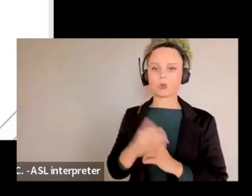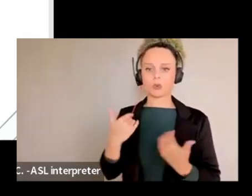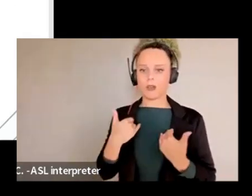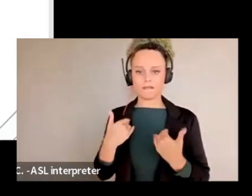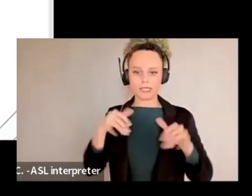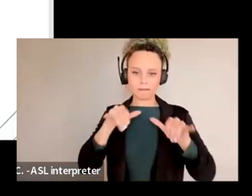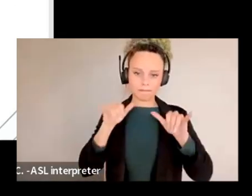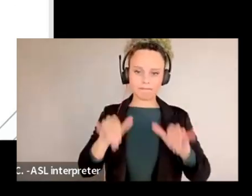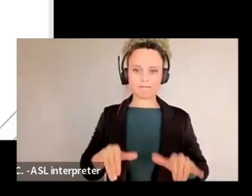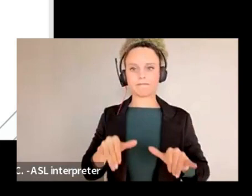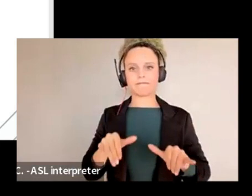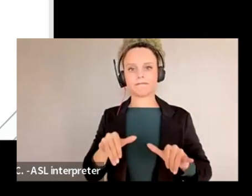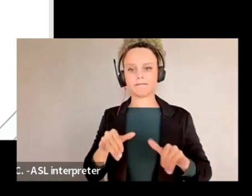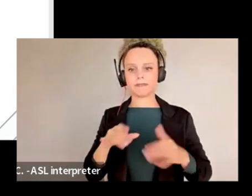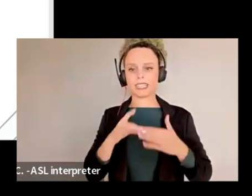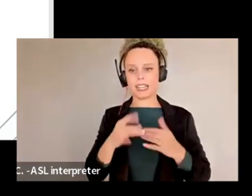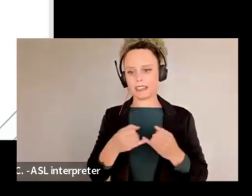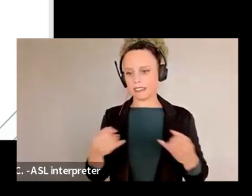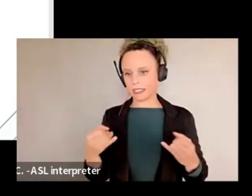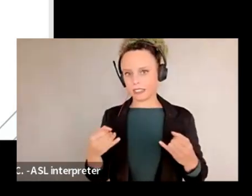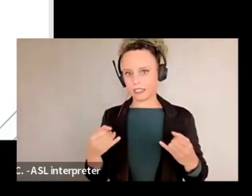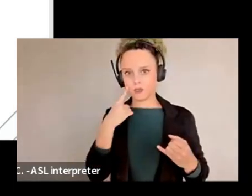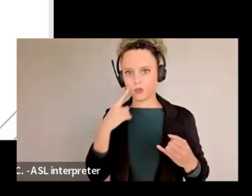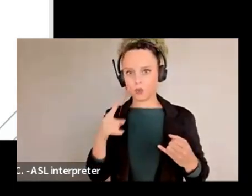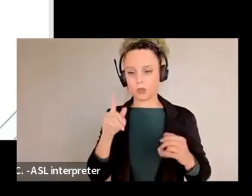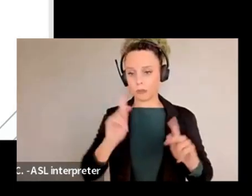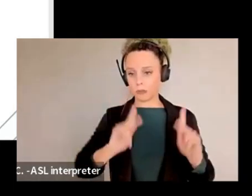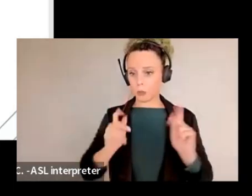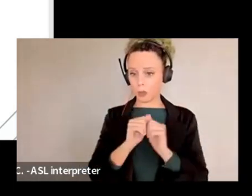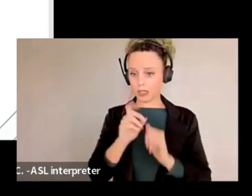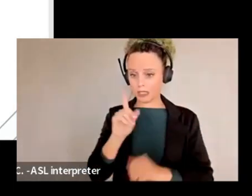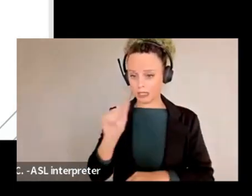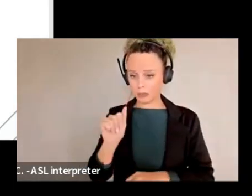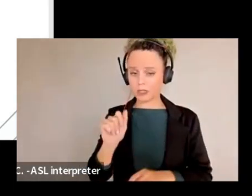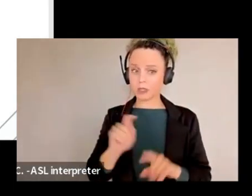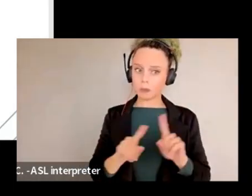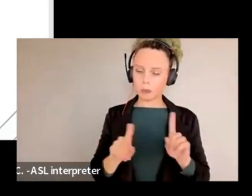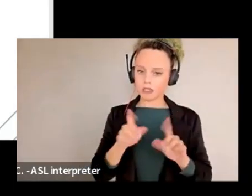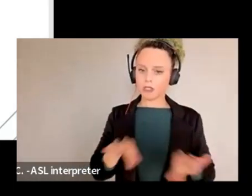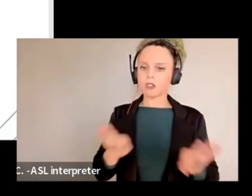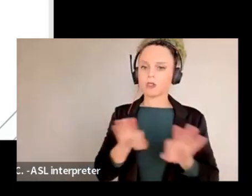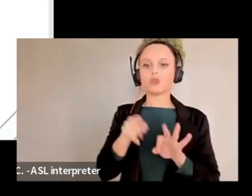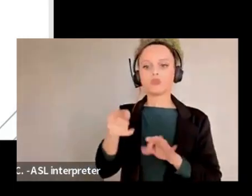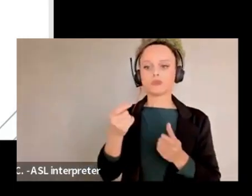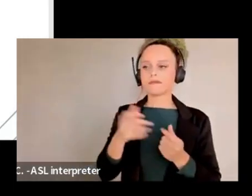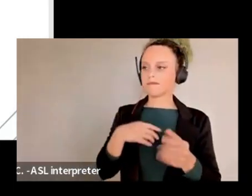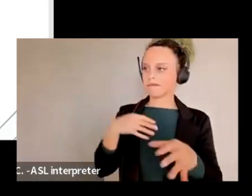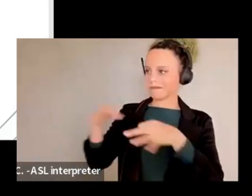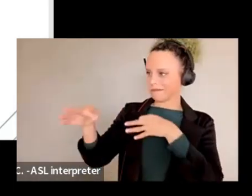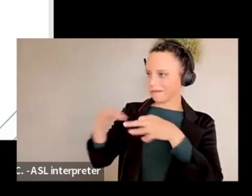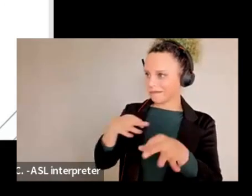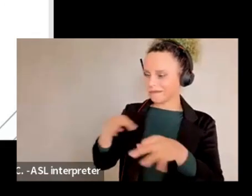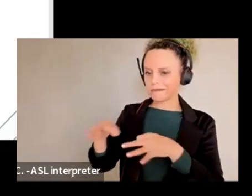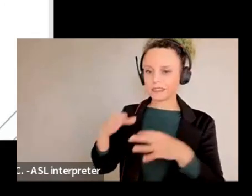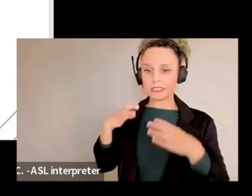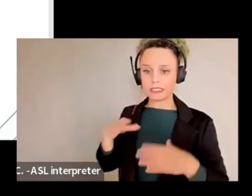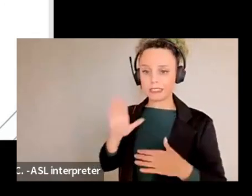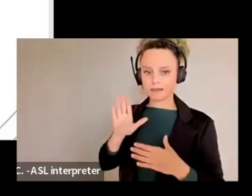have concrete calorie guidelines for everyone, especially for people with disabilities. So really, I think